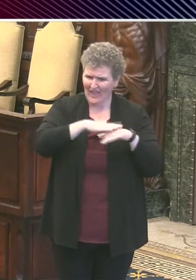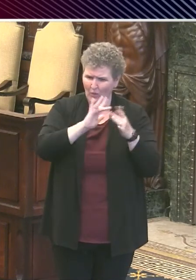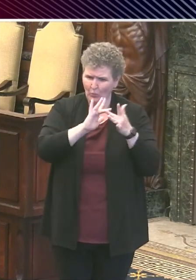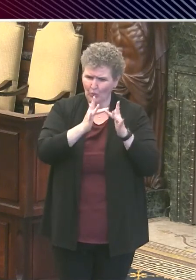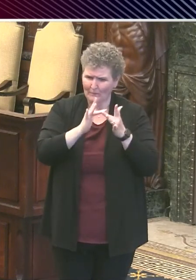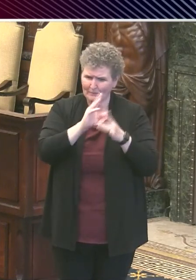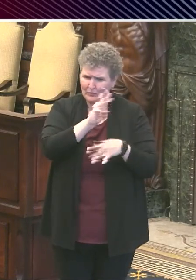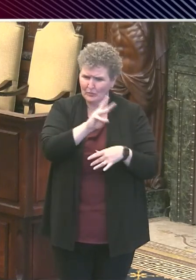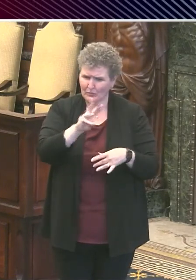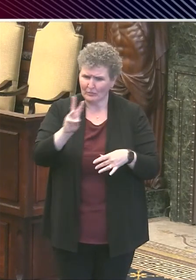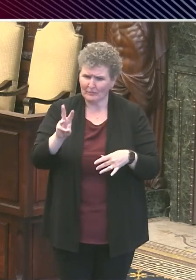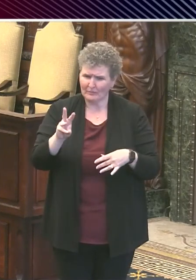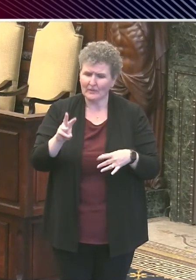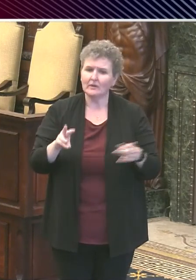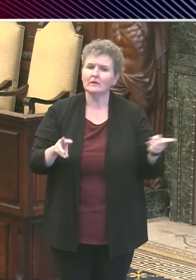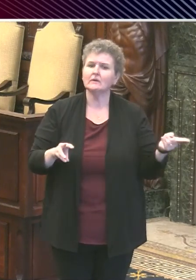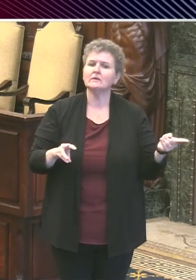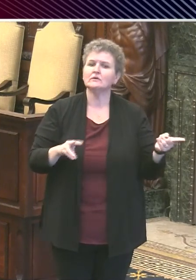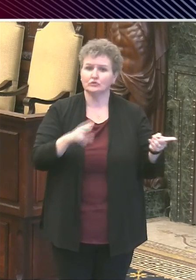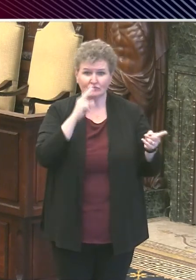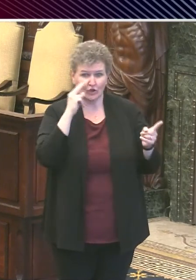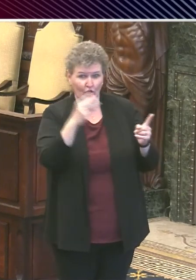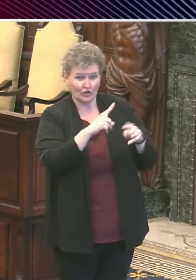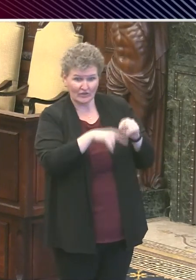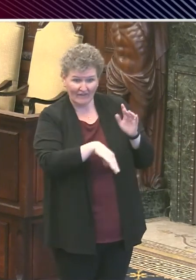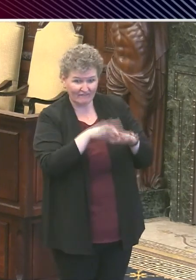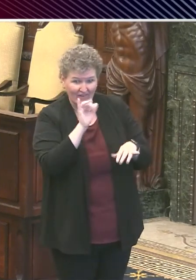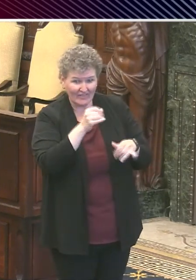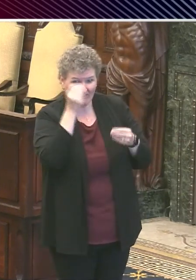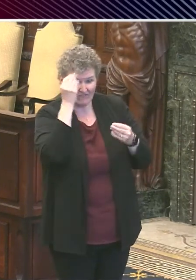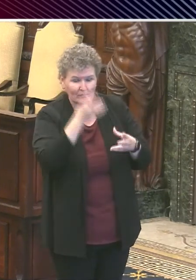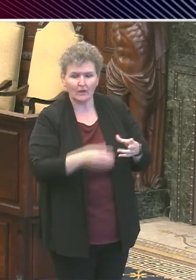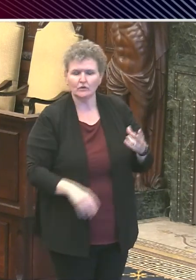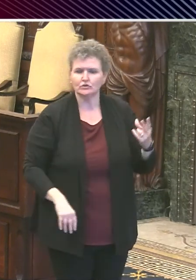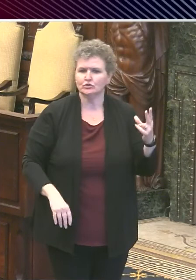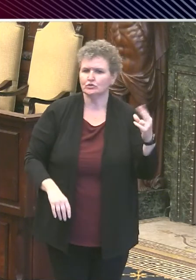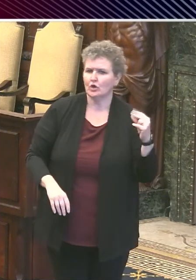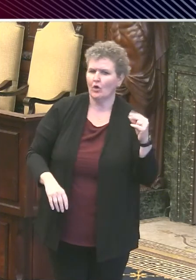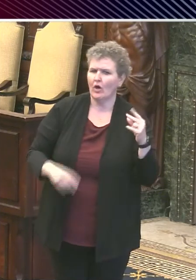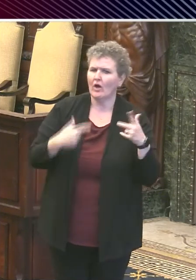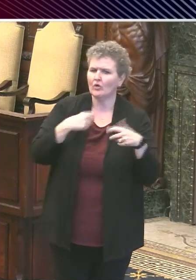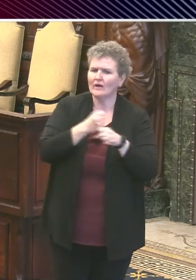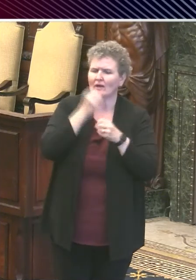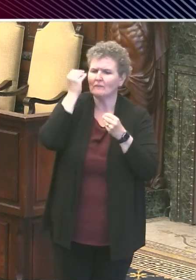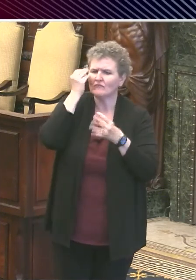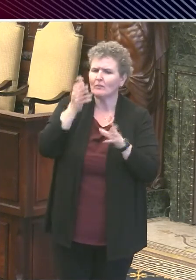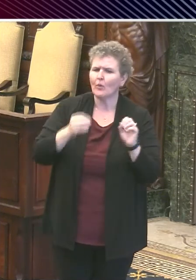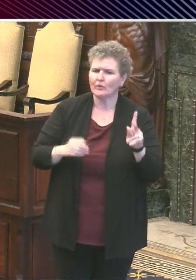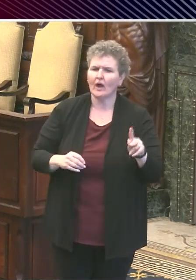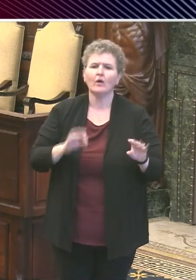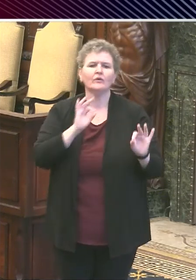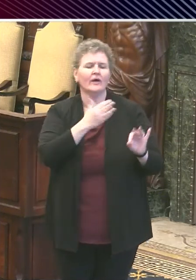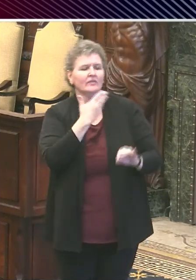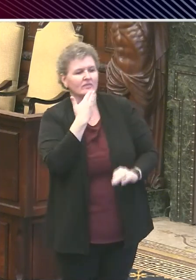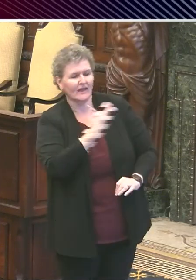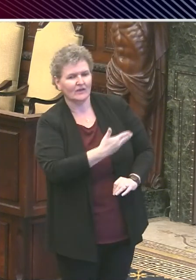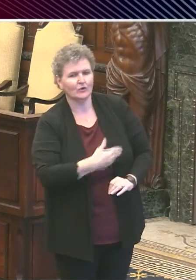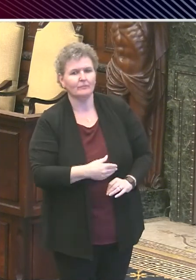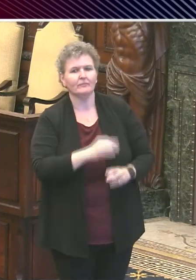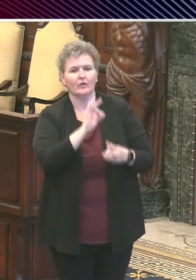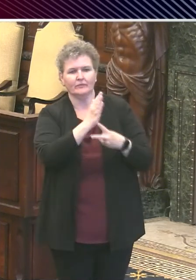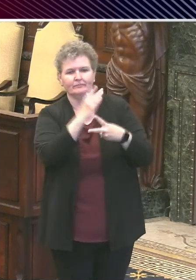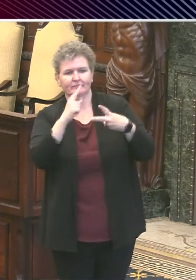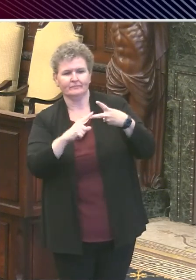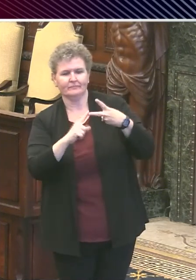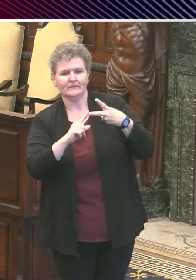Yes, I have. You've looked at it and can't find it? No. Martin, we'll get that to you. Just shoot us an email and we'll. Okay, thank you. And the second